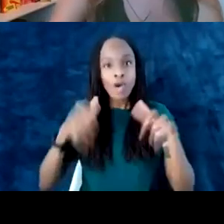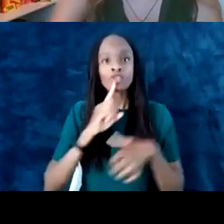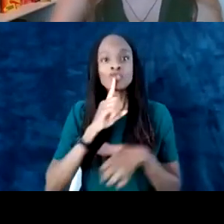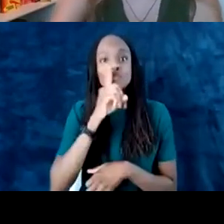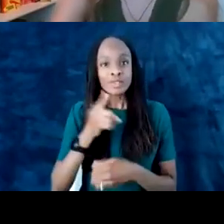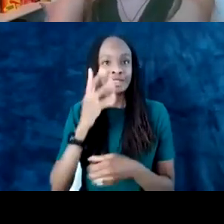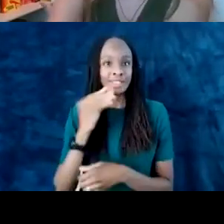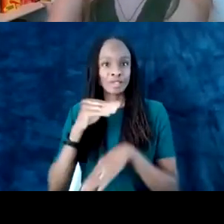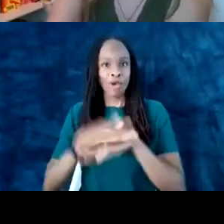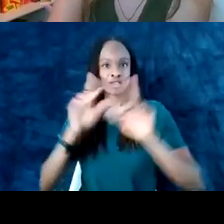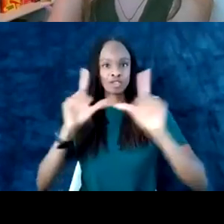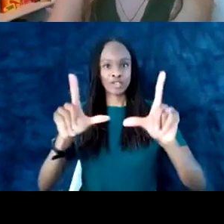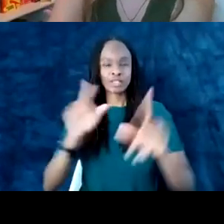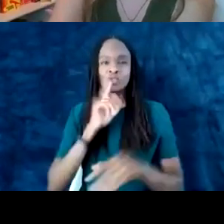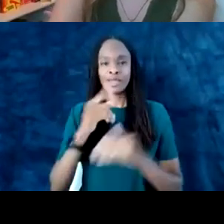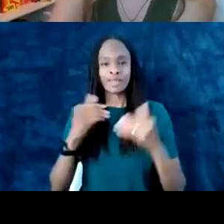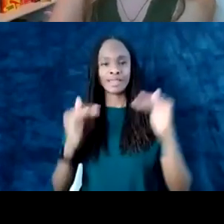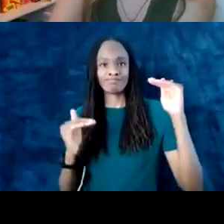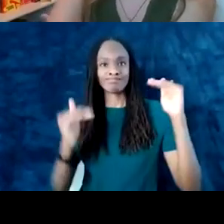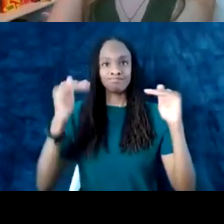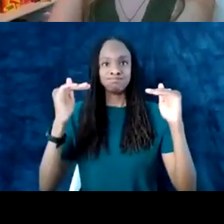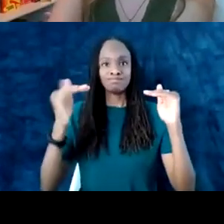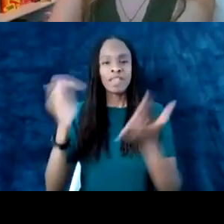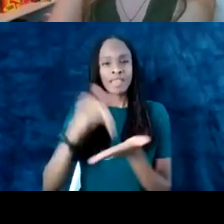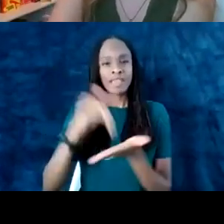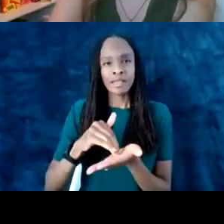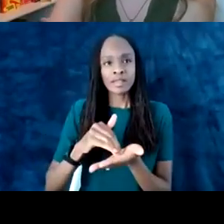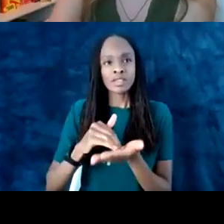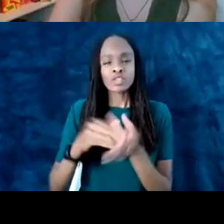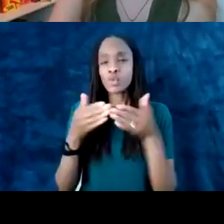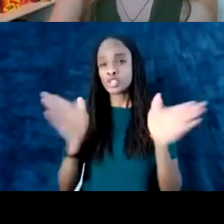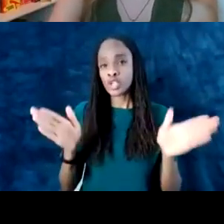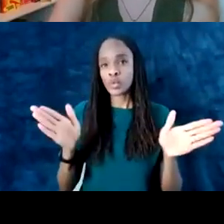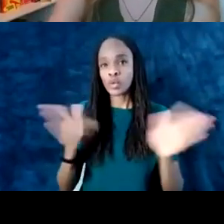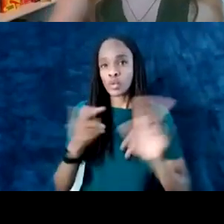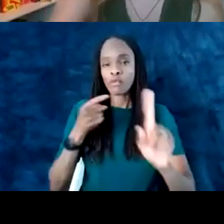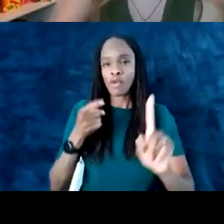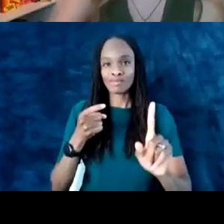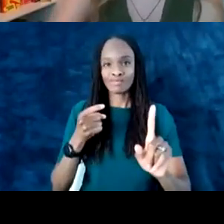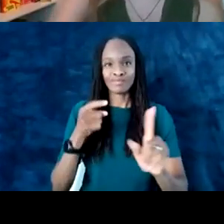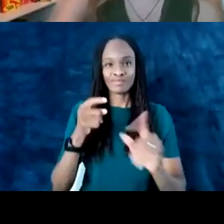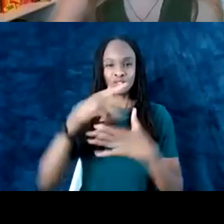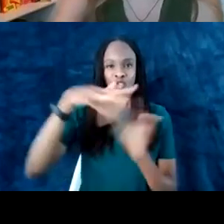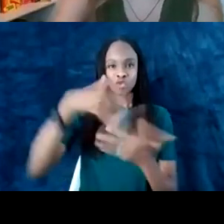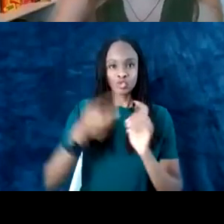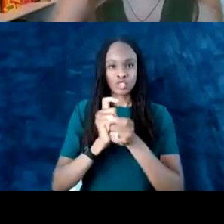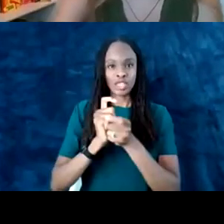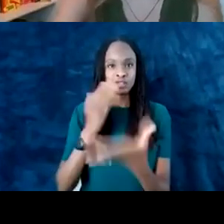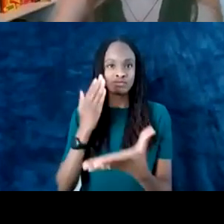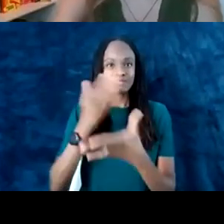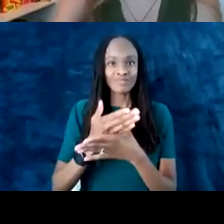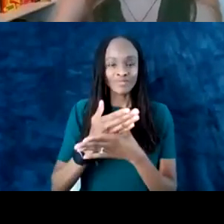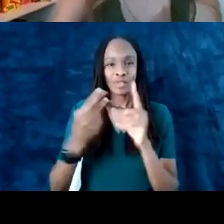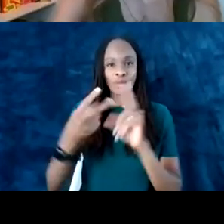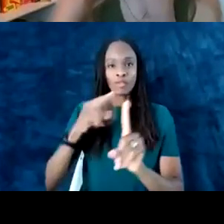just to level set again, so in general, from a kind of social change intervention point of view,